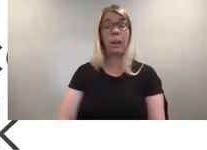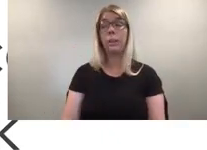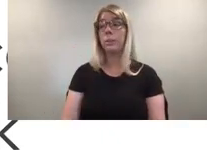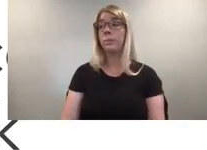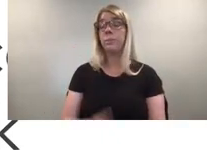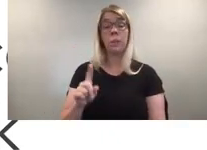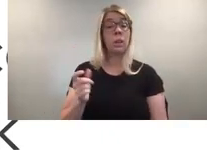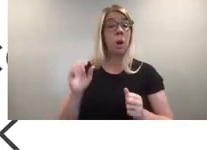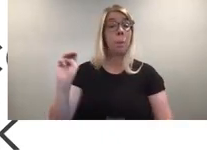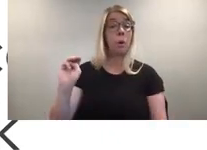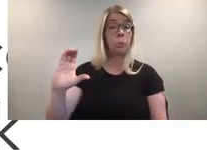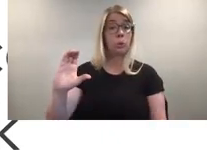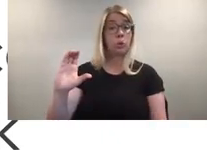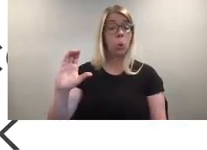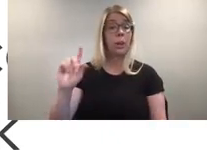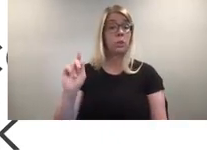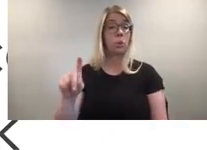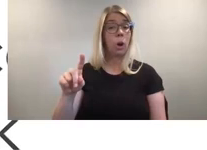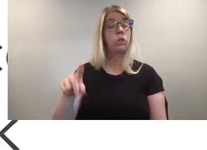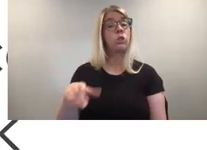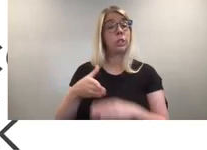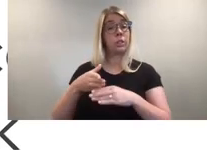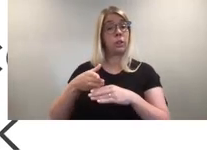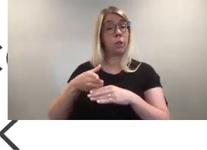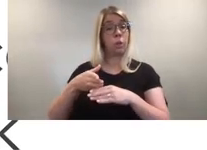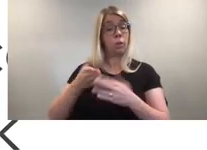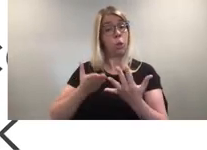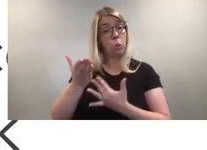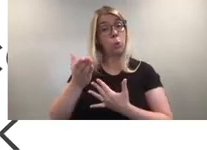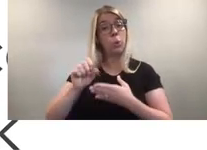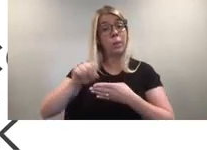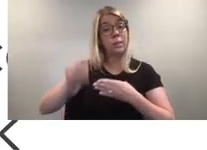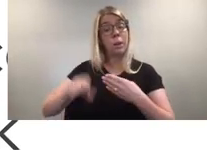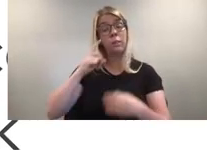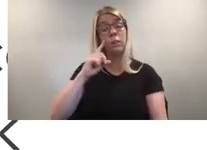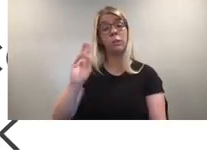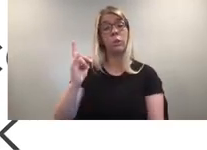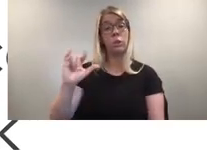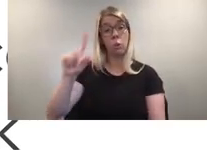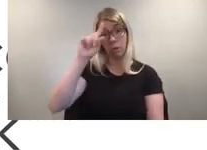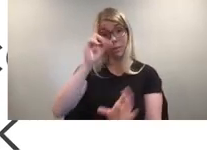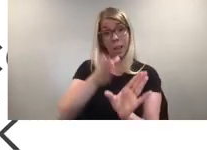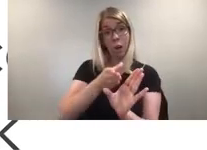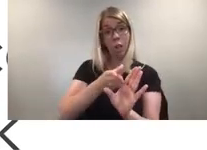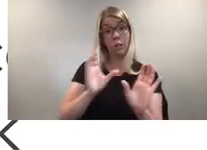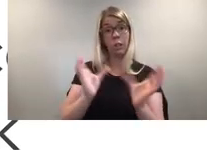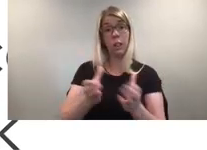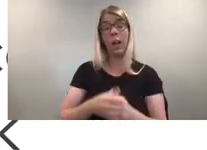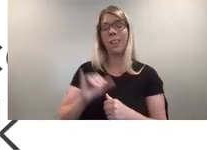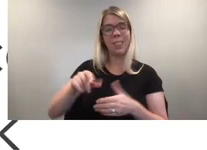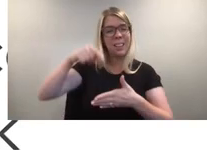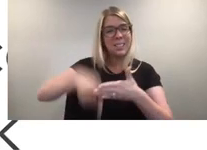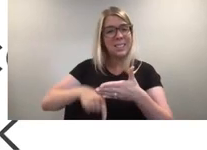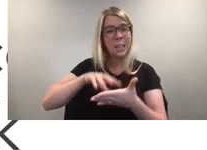questions over the semester for his social psychology class. And wanting to encourage the kind of deep learning that would allow students to